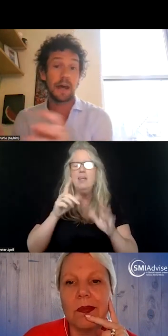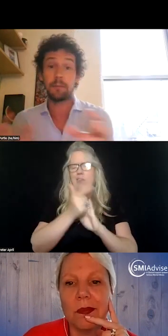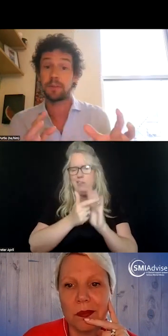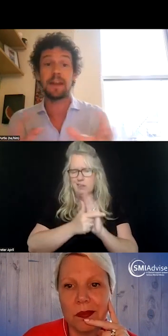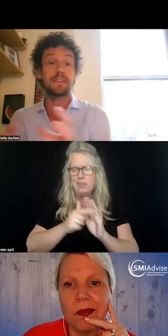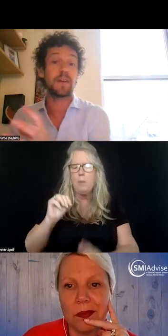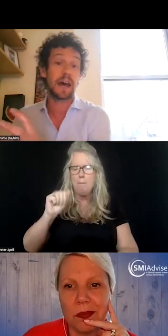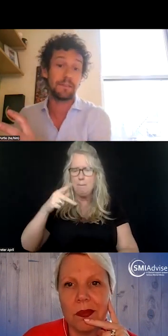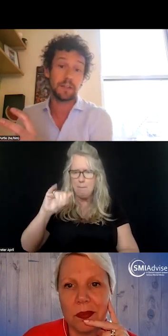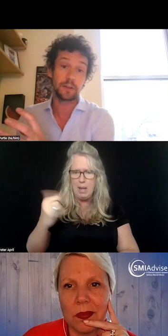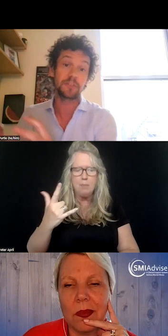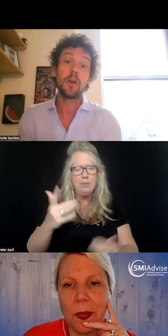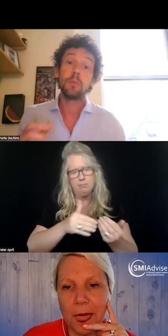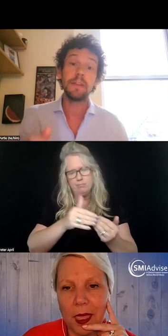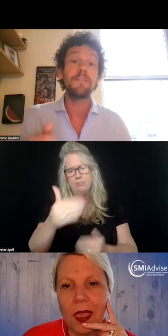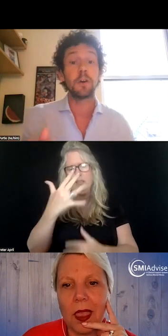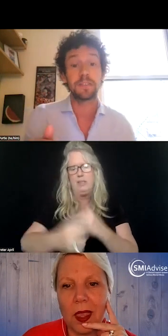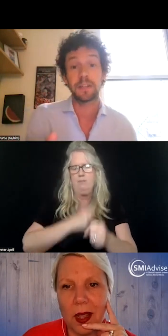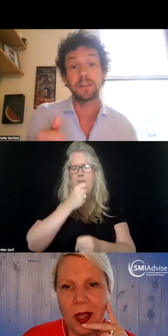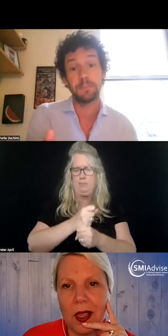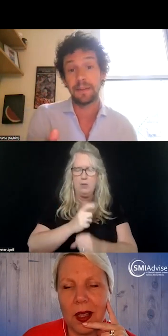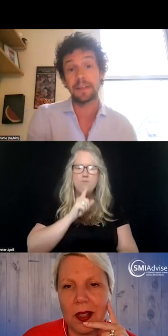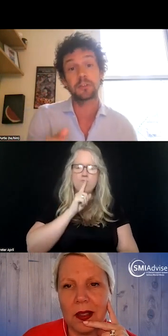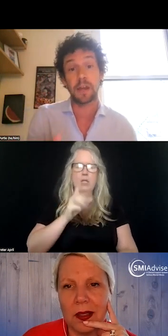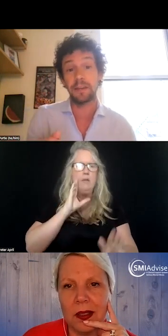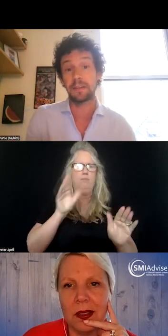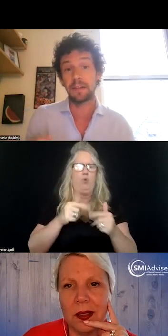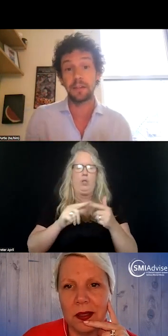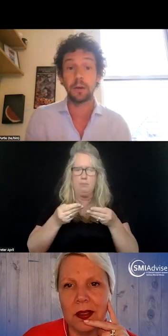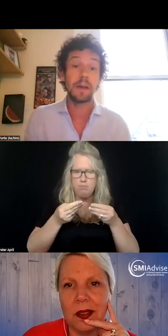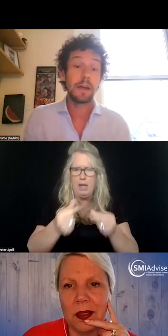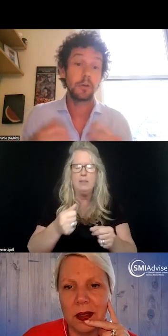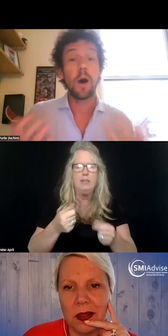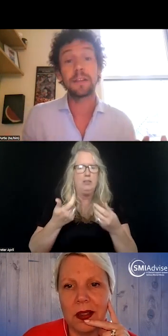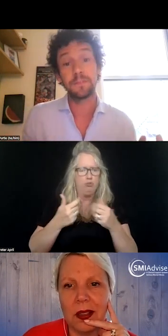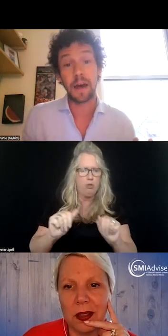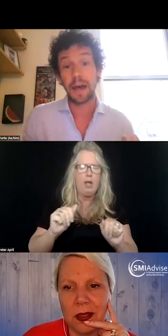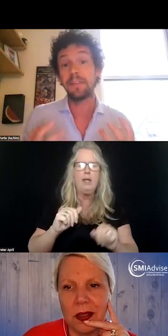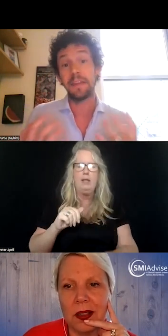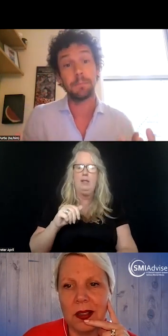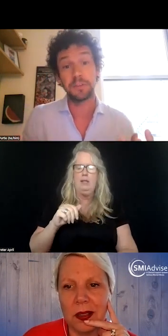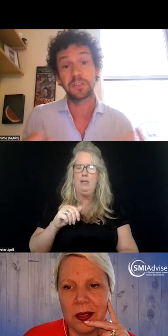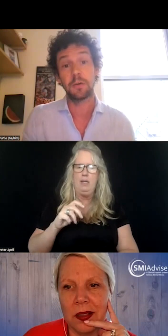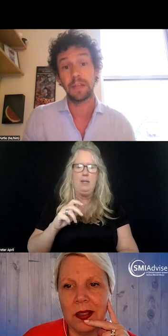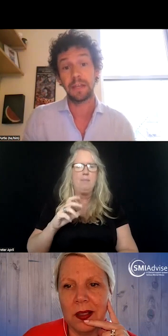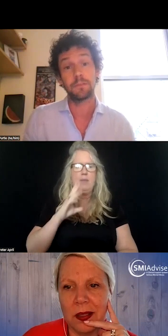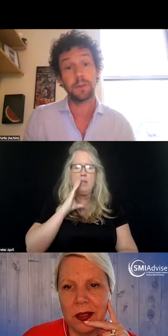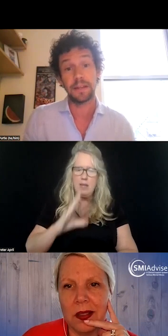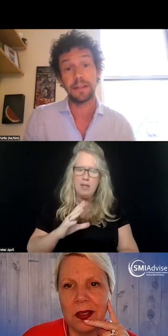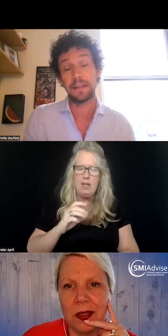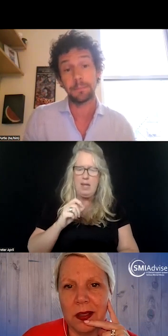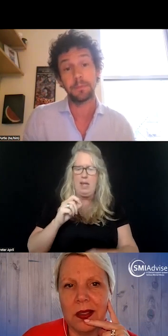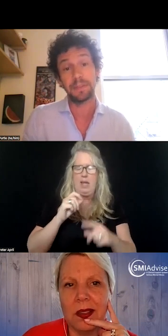over time for the next 5 years, really focusing on spending and trying to, you know, quantify the inputs going in